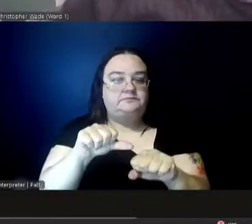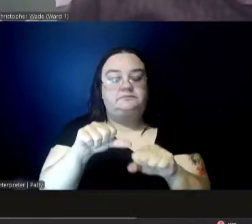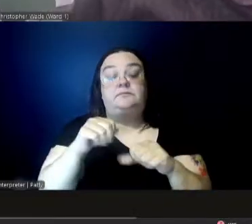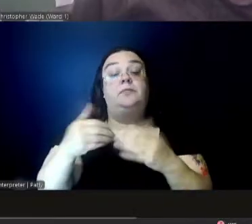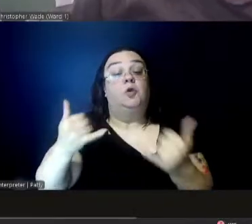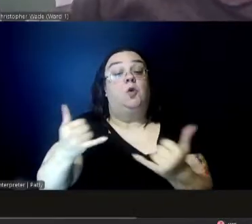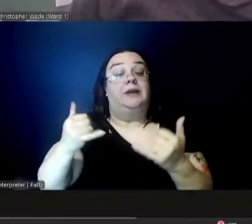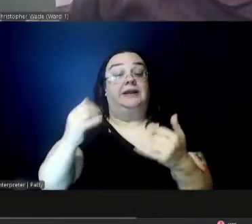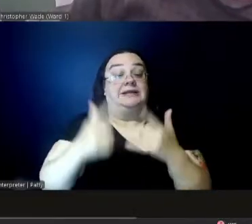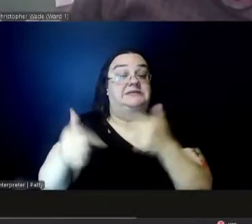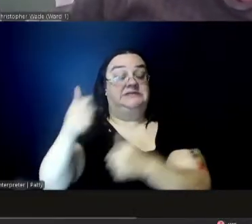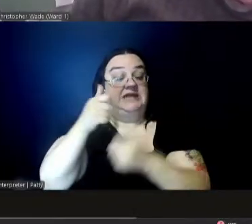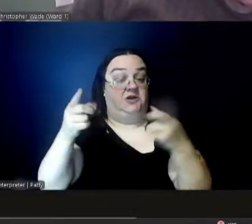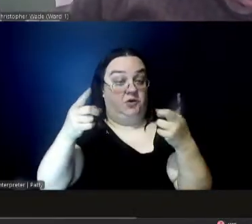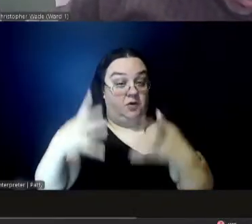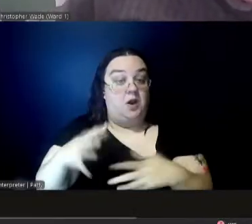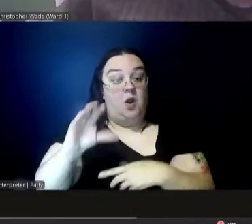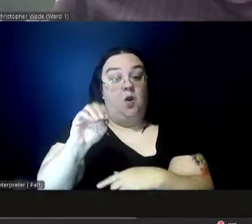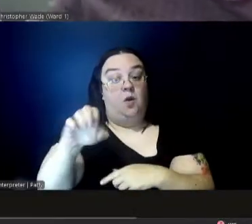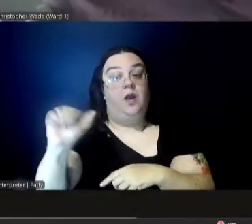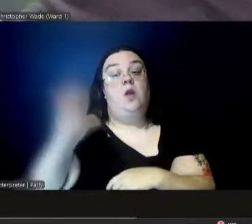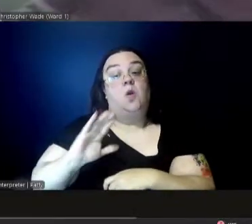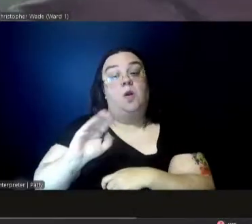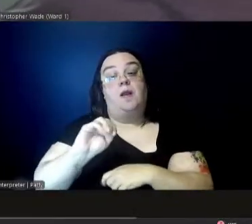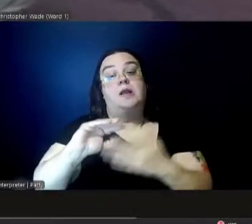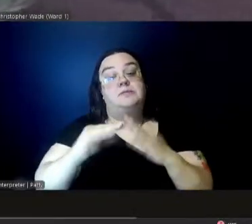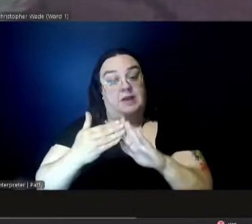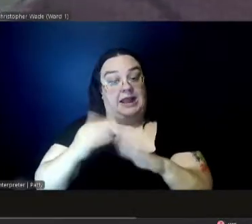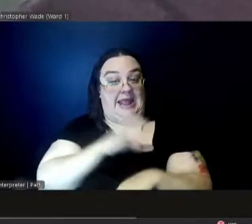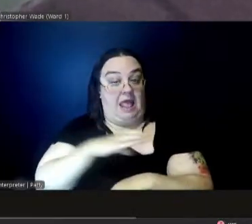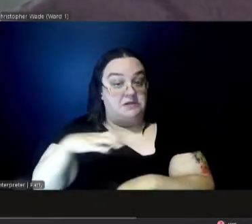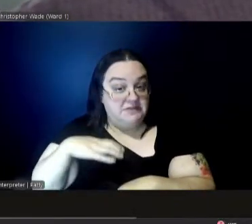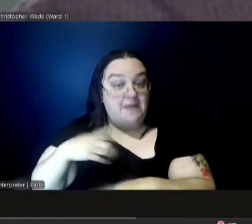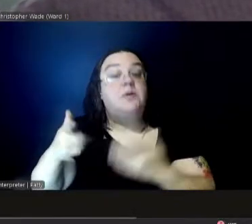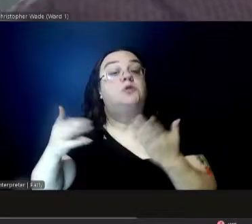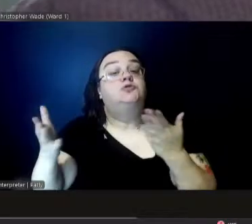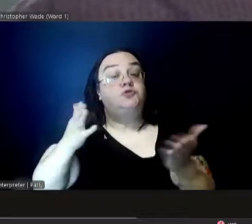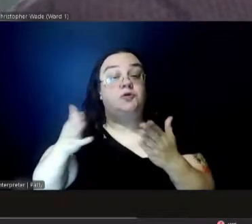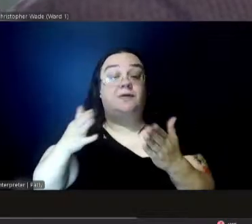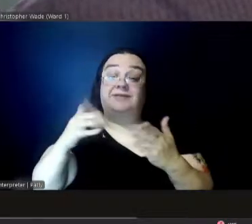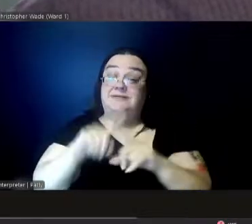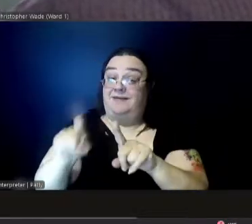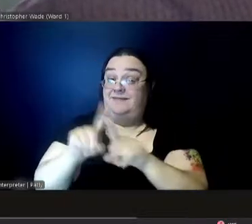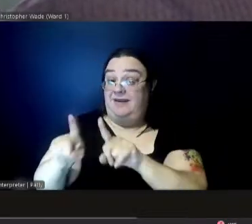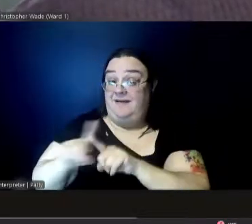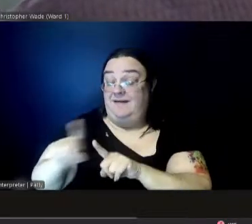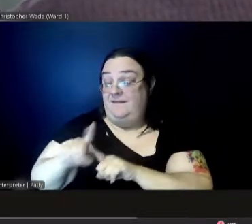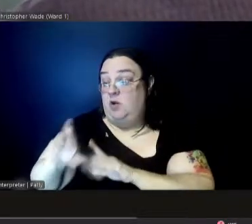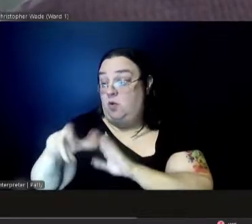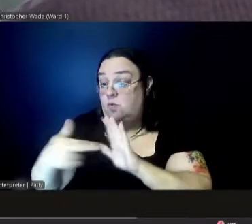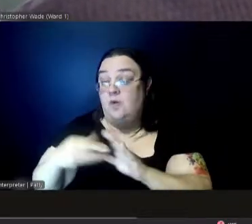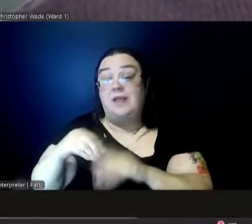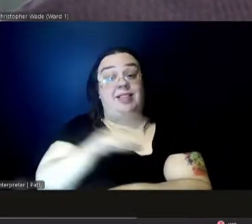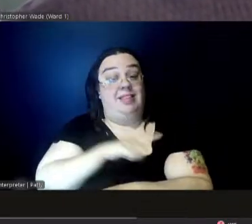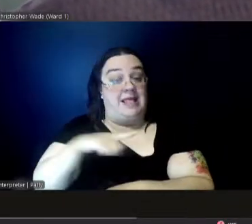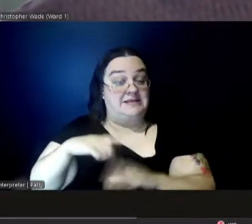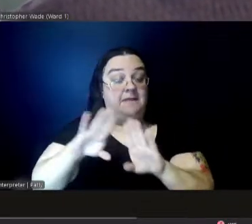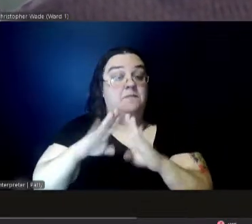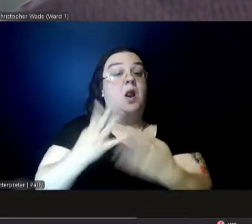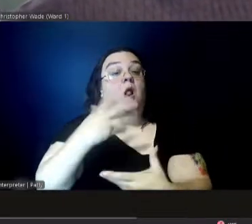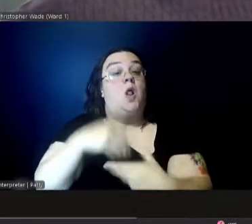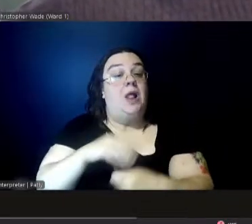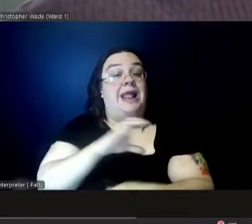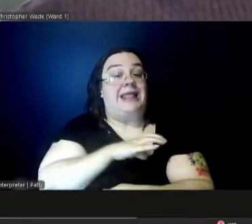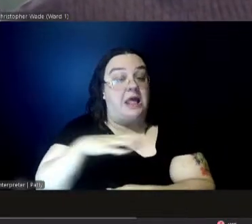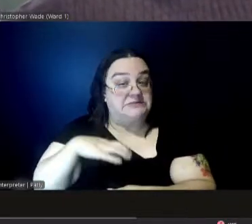the OEA was once a municipal council member, serving in various capacities in the legislative branch, including in a council member's